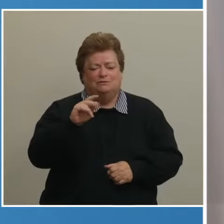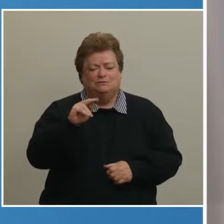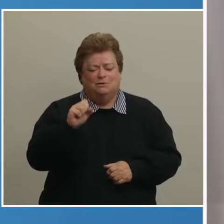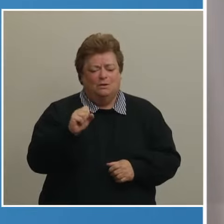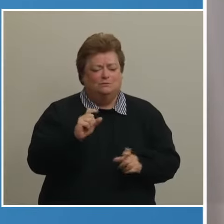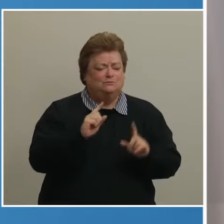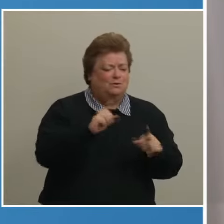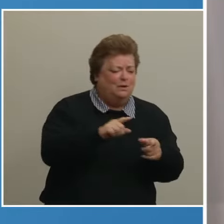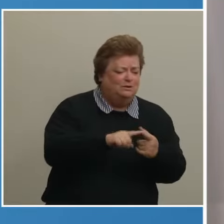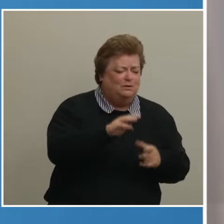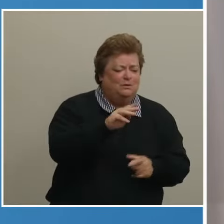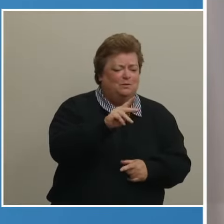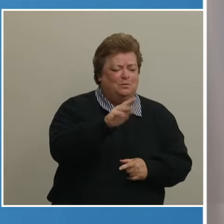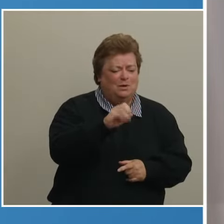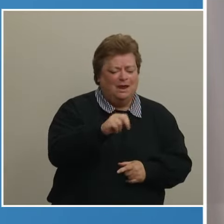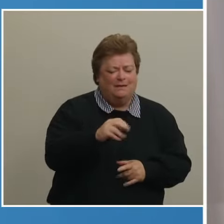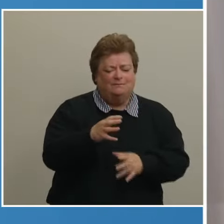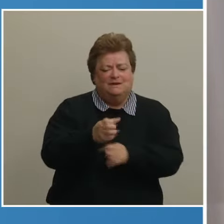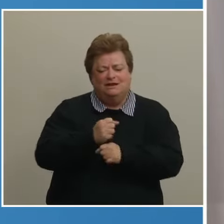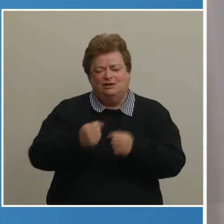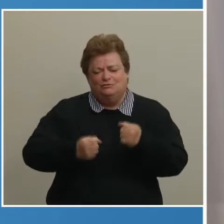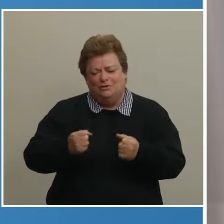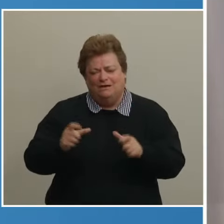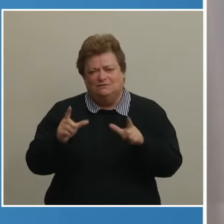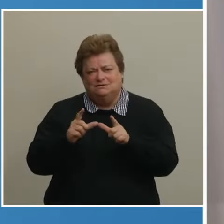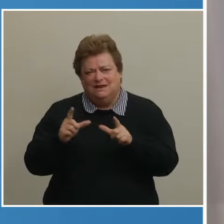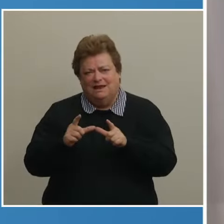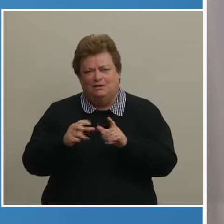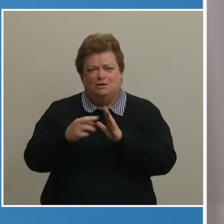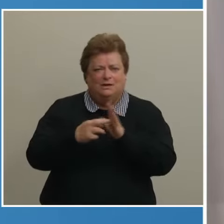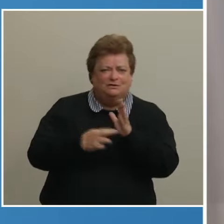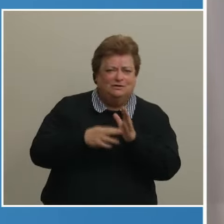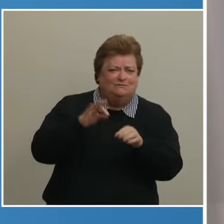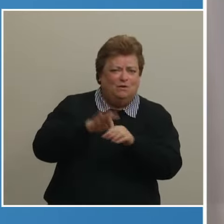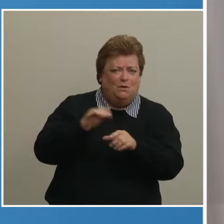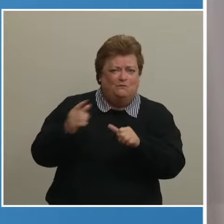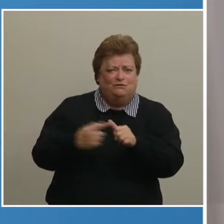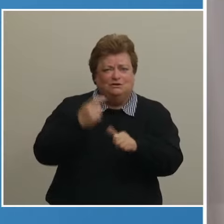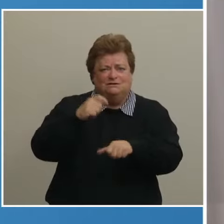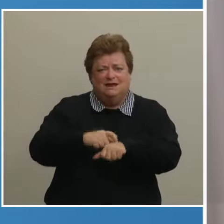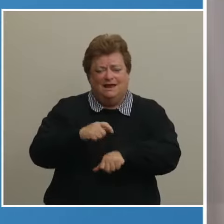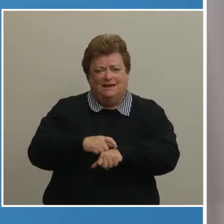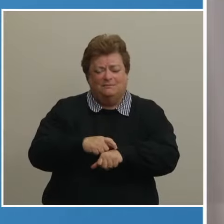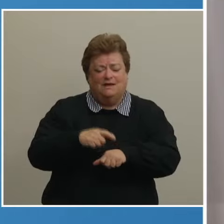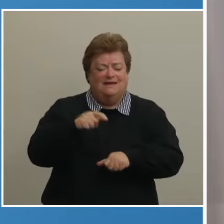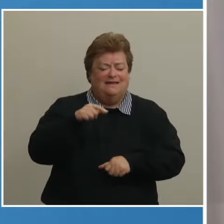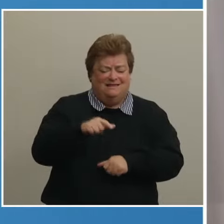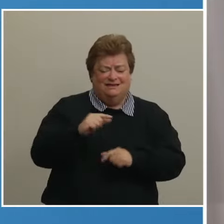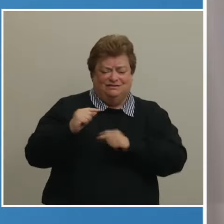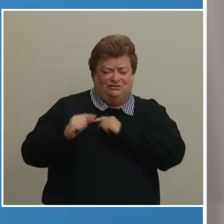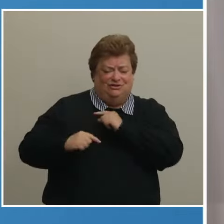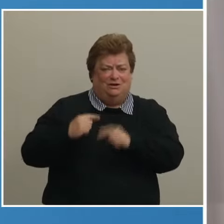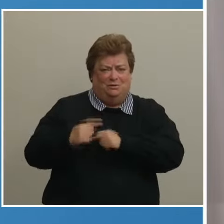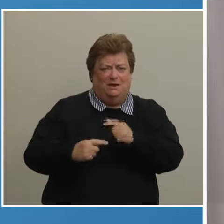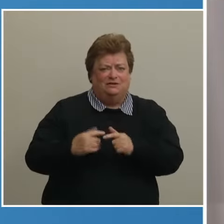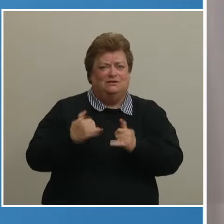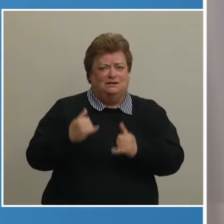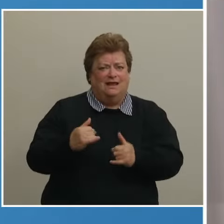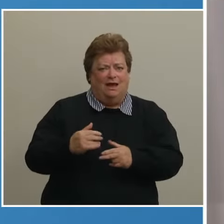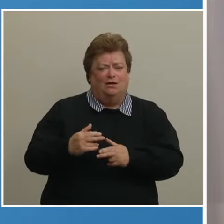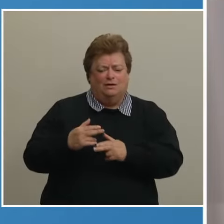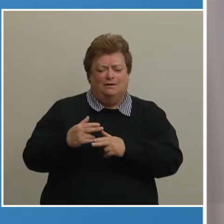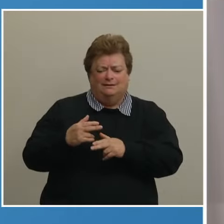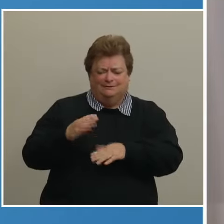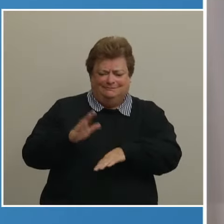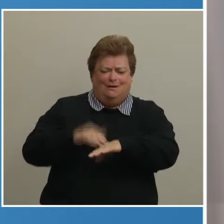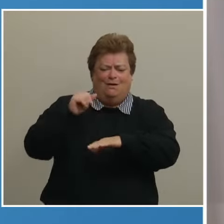to prom, getting a driver's license, registering to vote for the first time, this generation is uniquely being called upon to